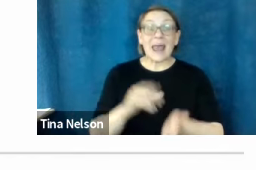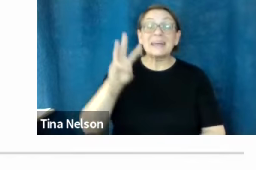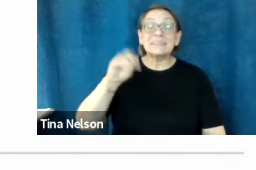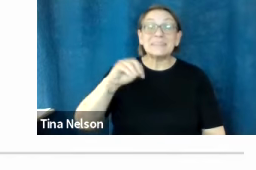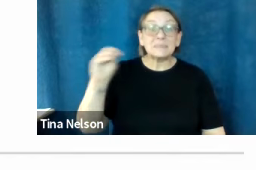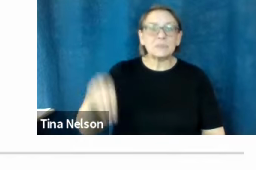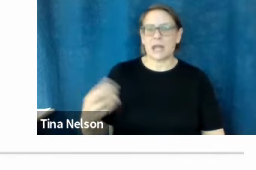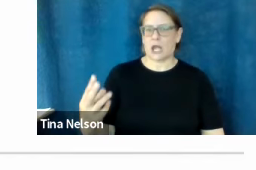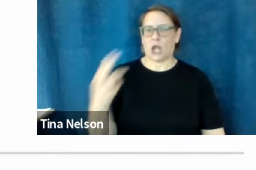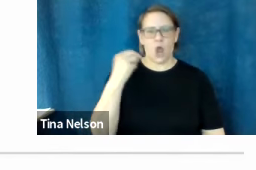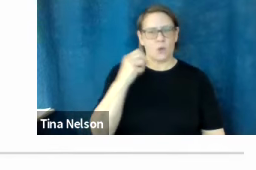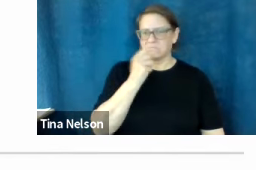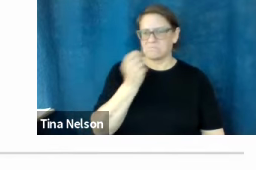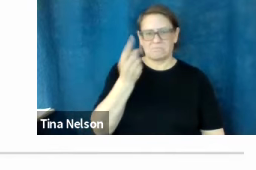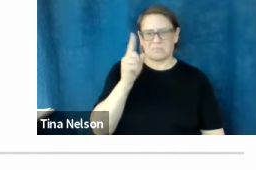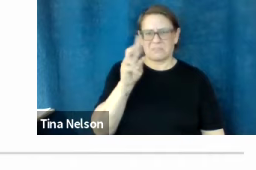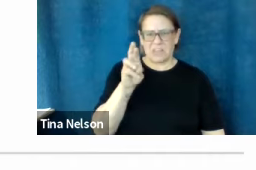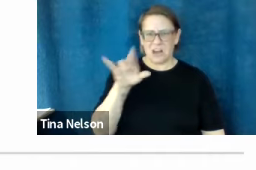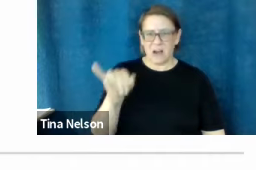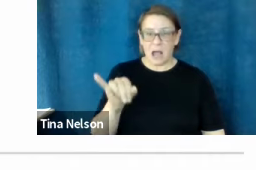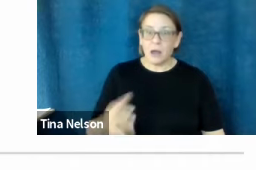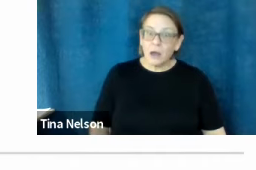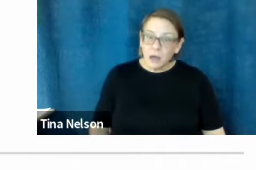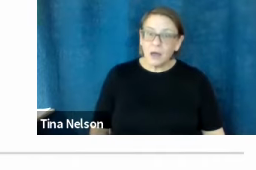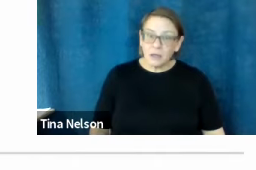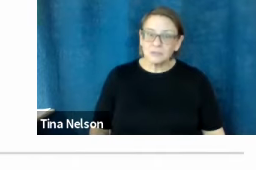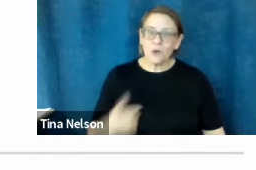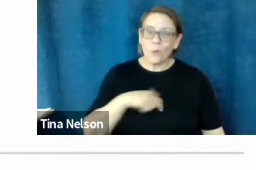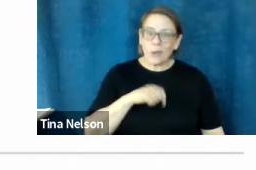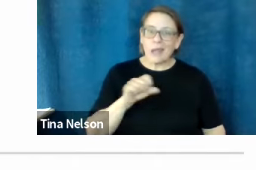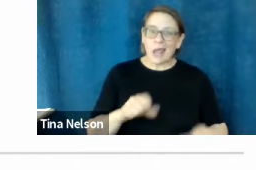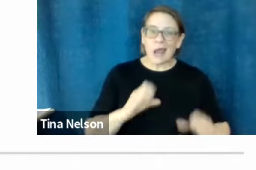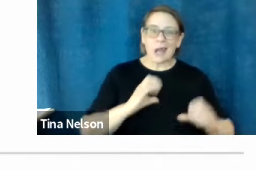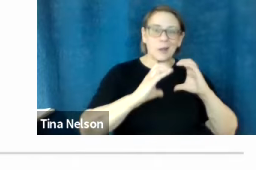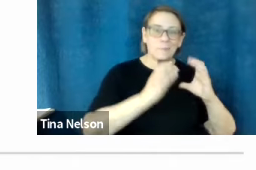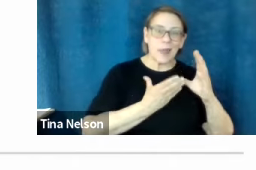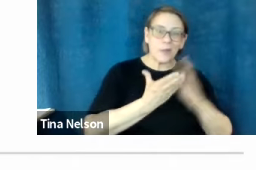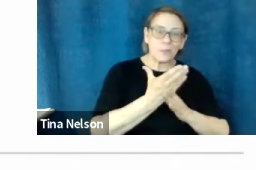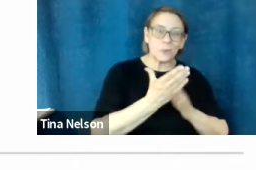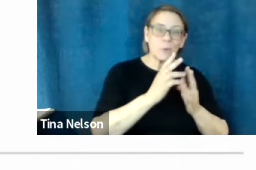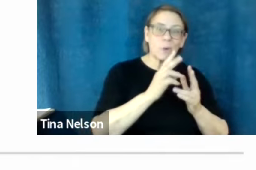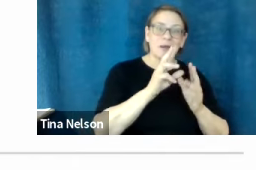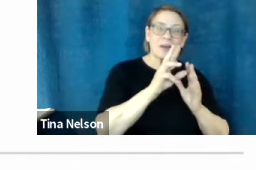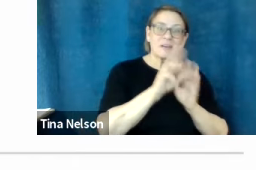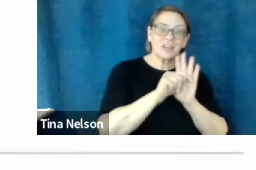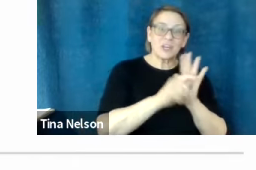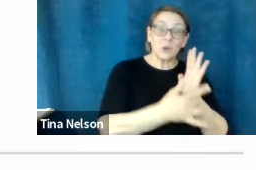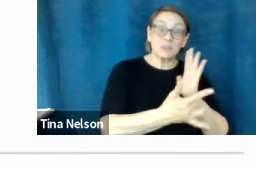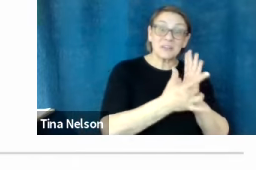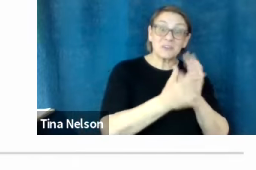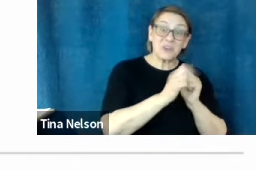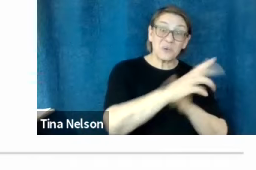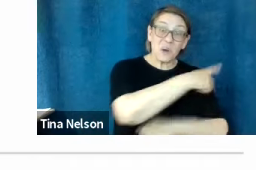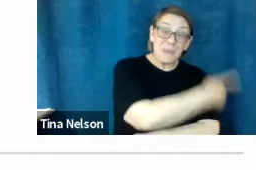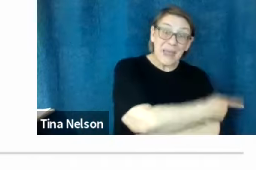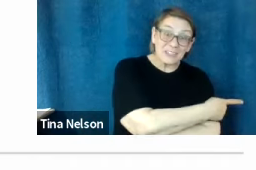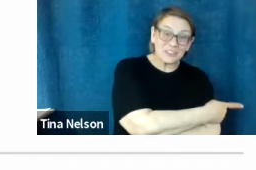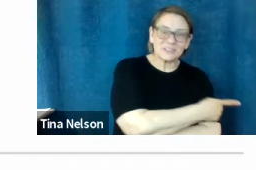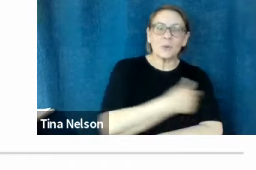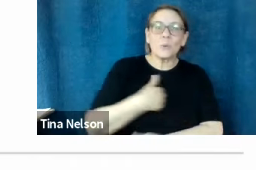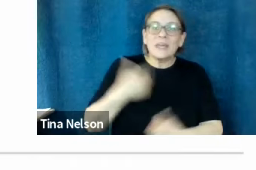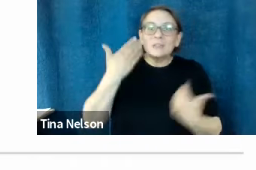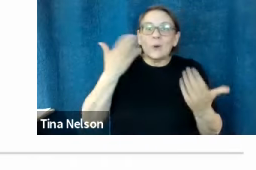% no. So nevermind knowing that we can communicate through video technology with our patients. We, we do not, do